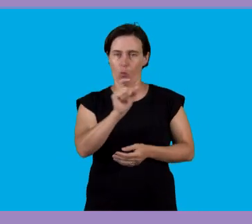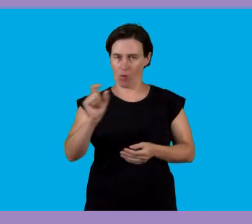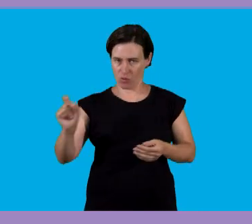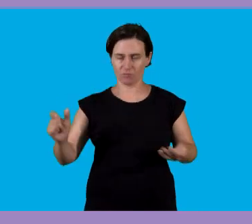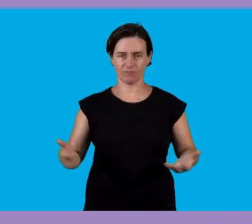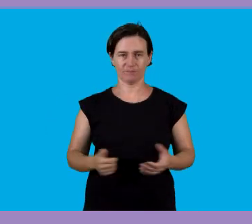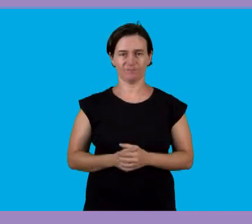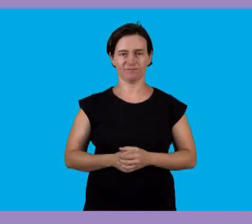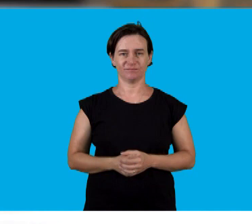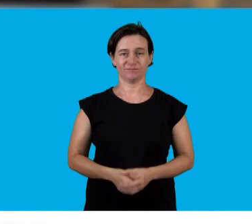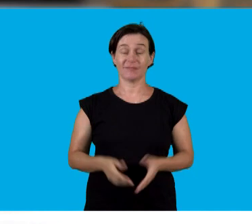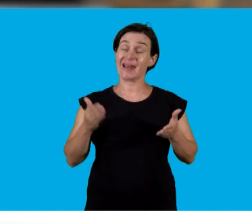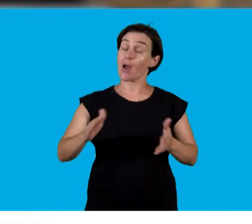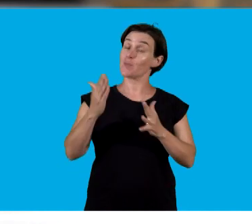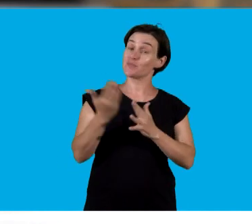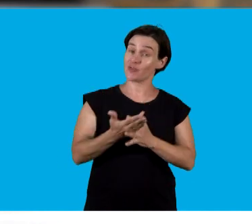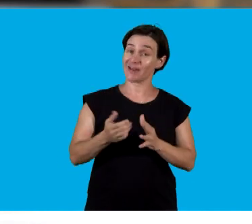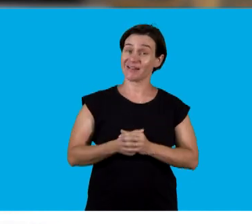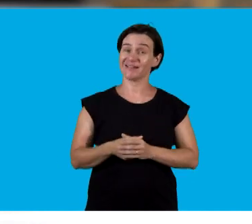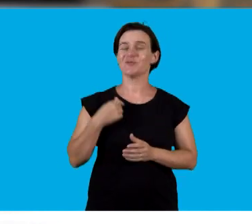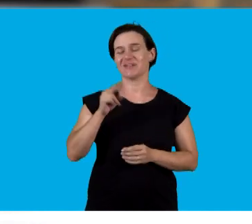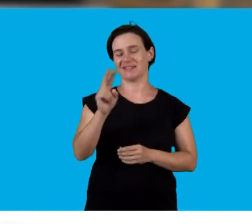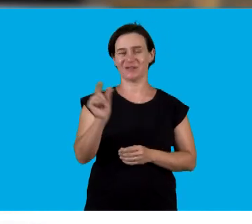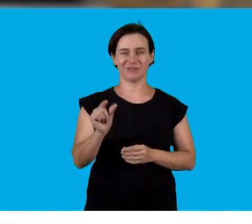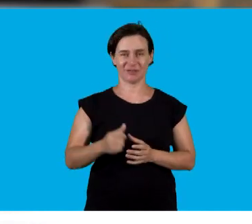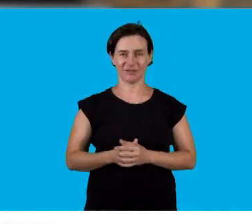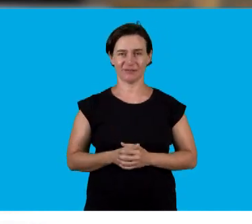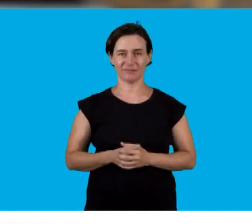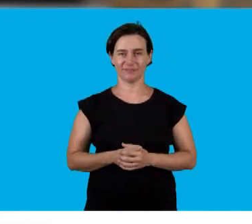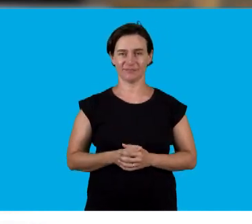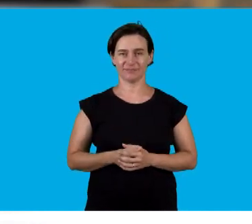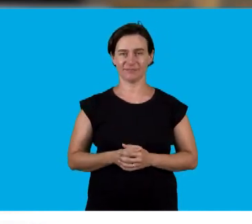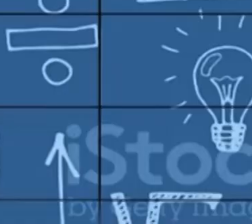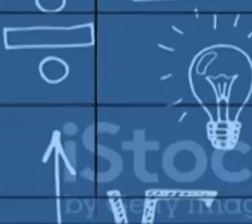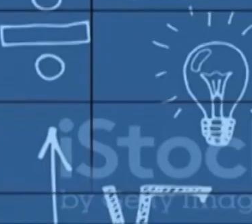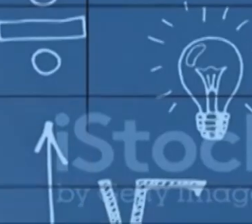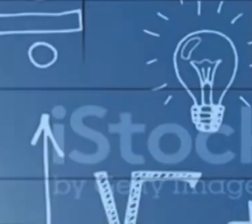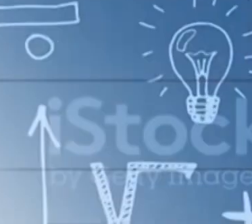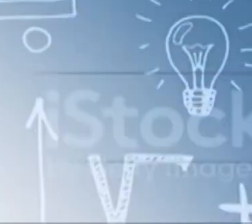in words. Let's quickly go to an ad break, and then we'll see you just now.